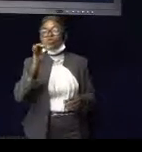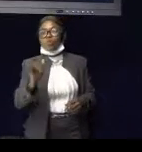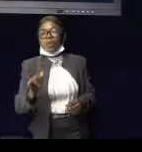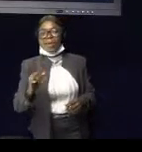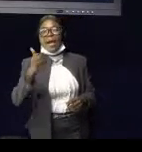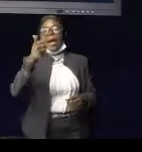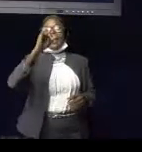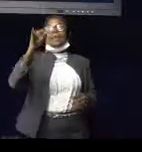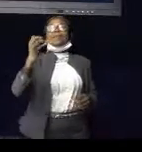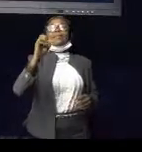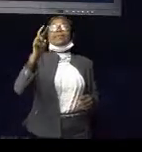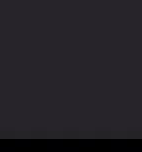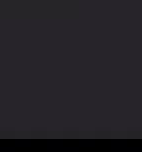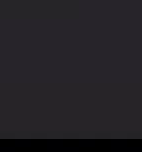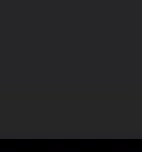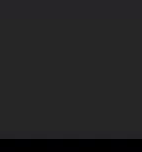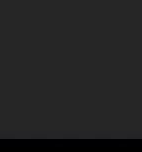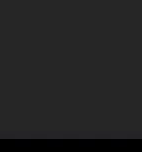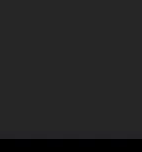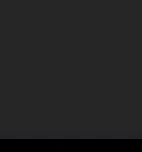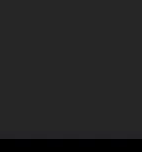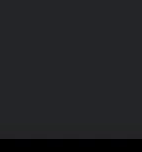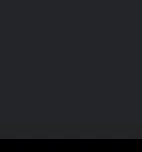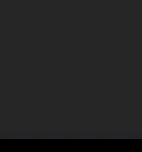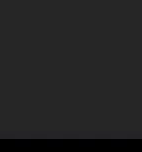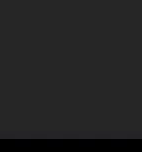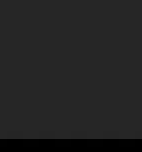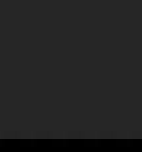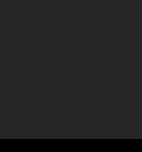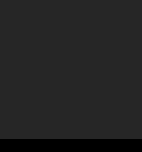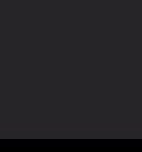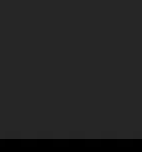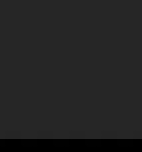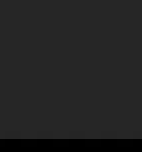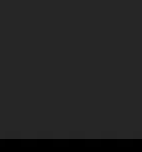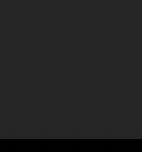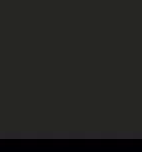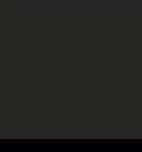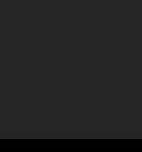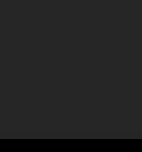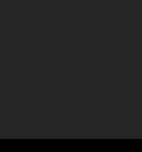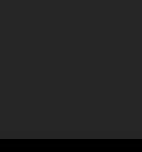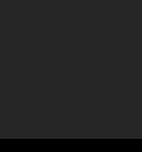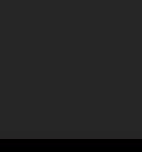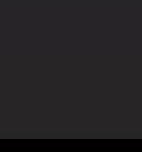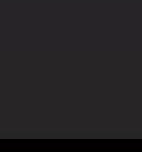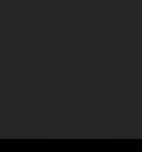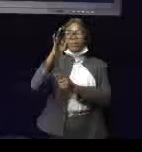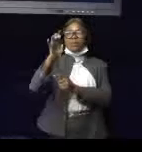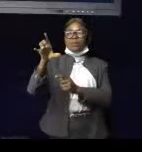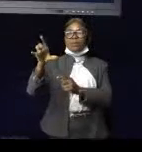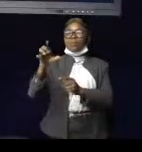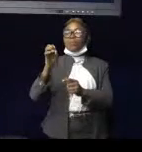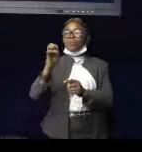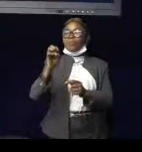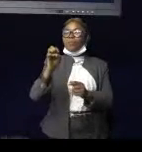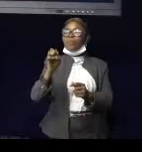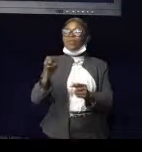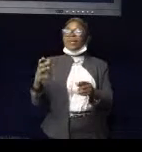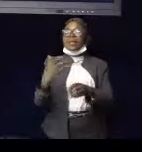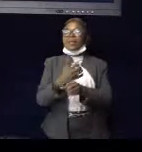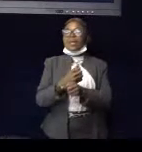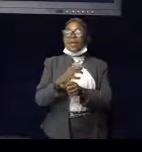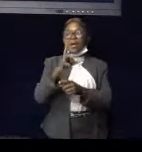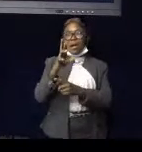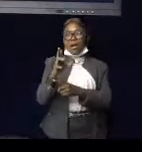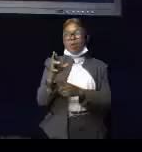Usually, adjectives with 1 syllable, we call them monosyllabic. Adjective with 1 syllable take